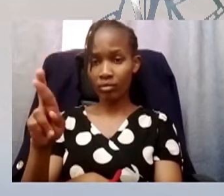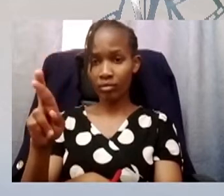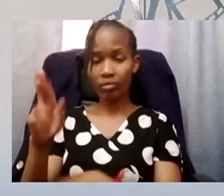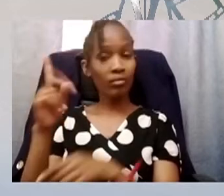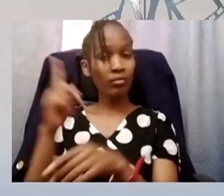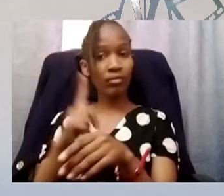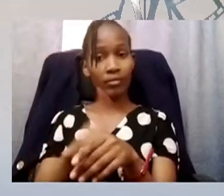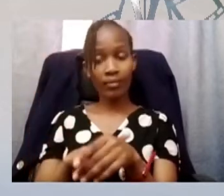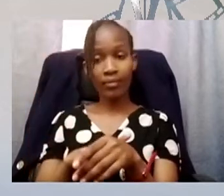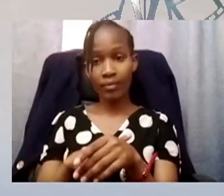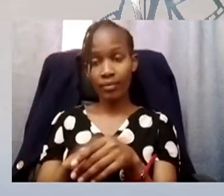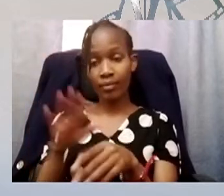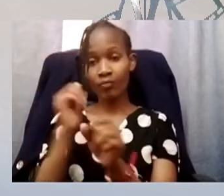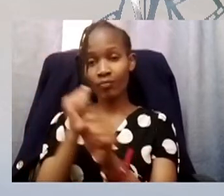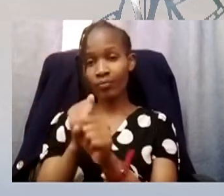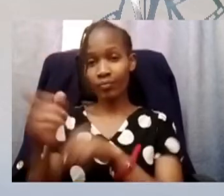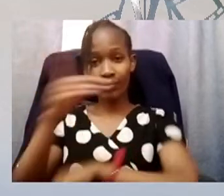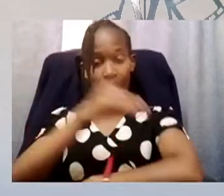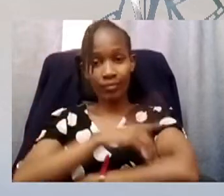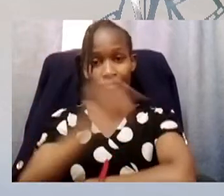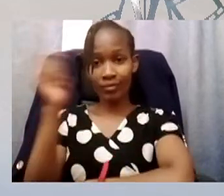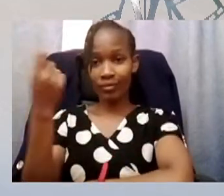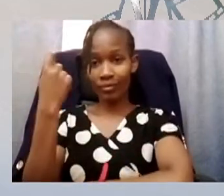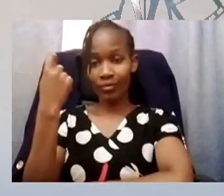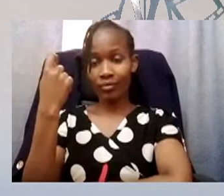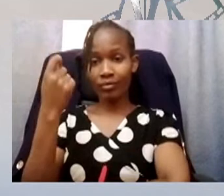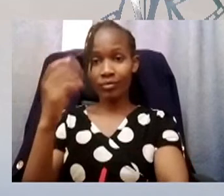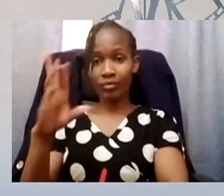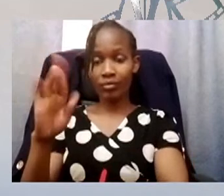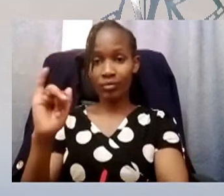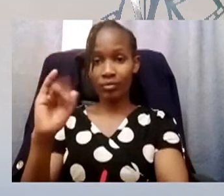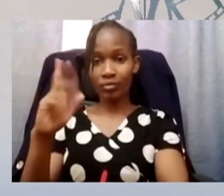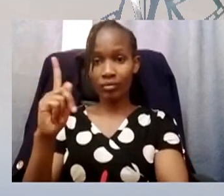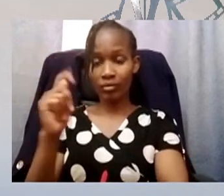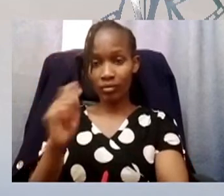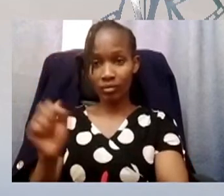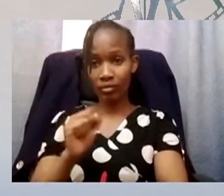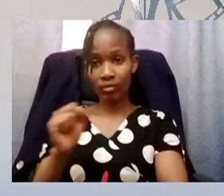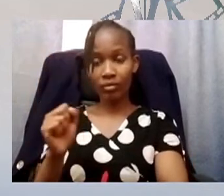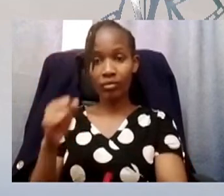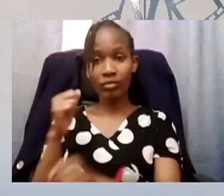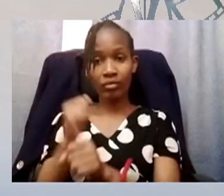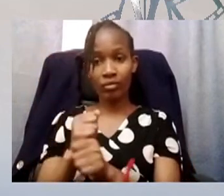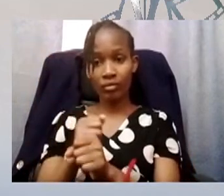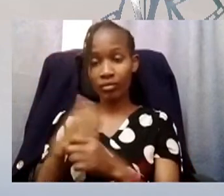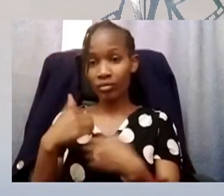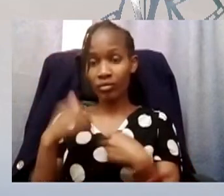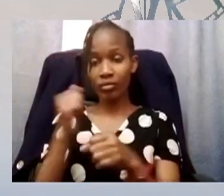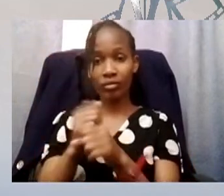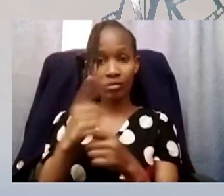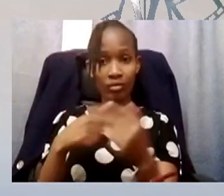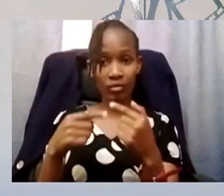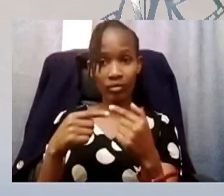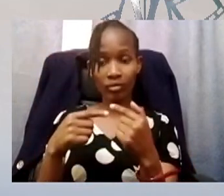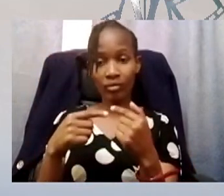during the working day, of course, the cricketers, people like myself, we were at work, and we would come to nets, actually,